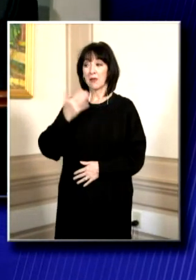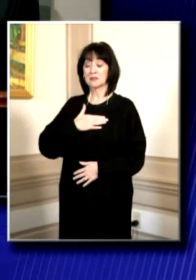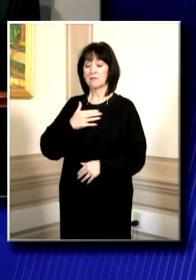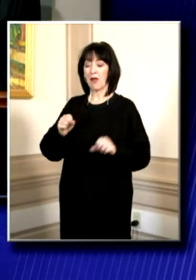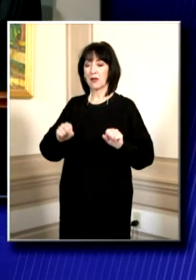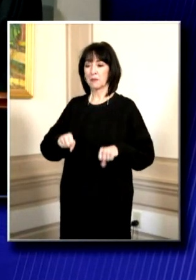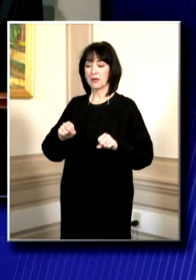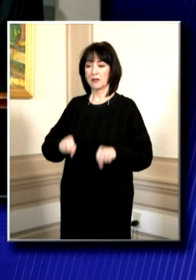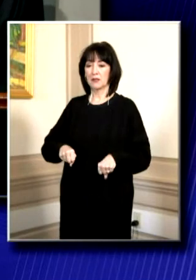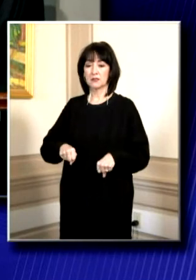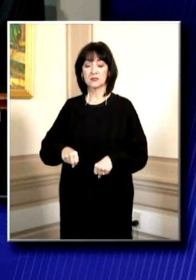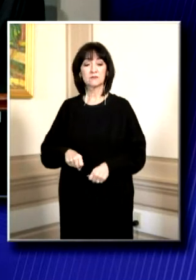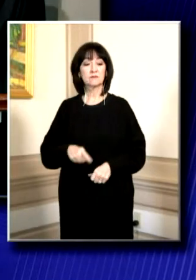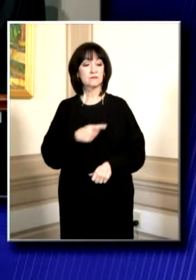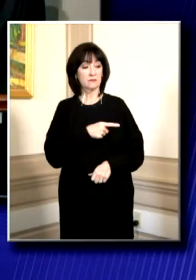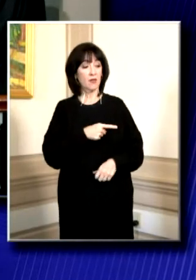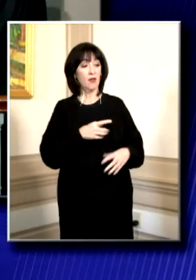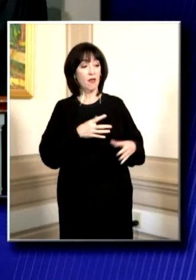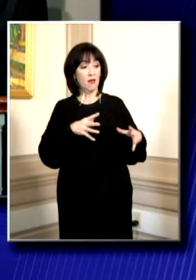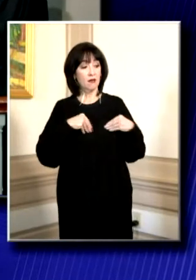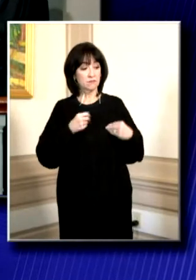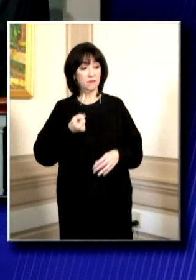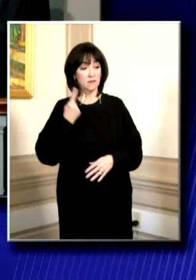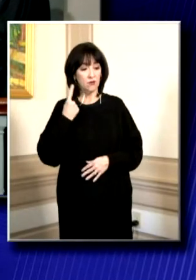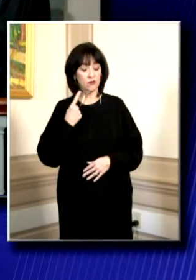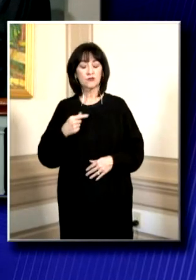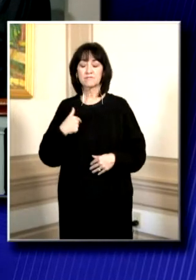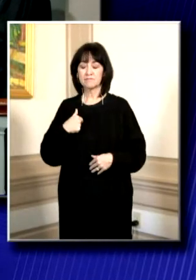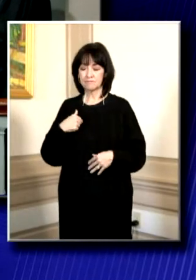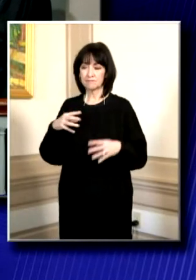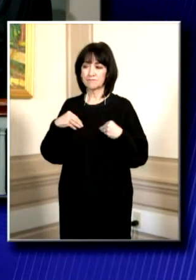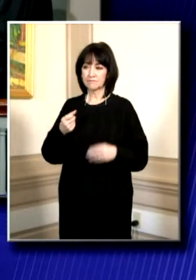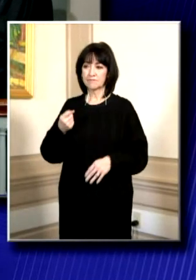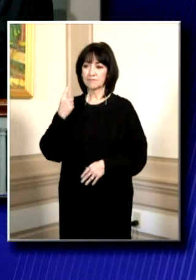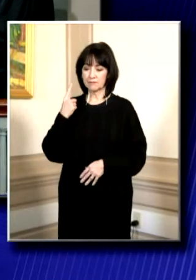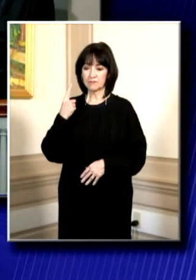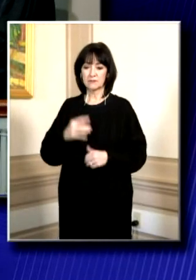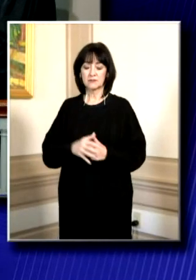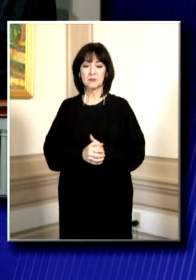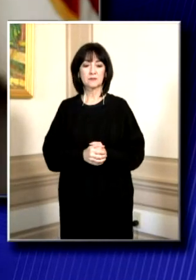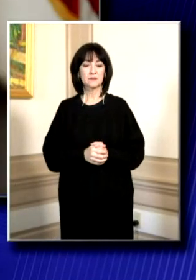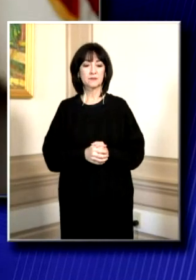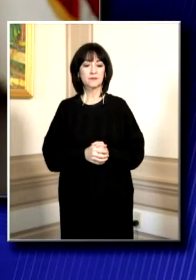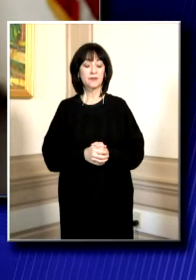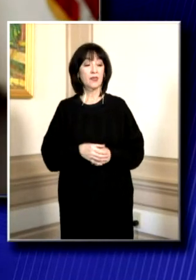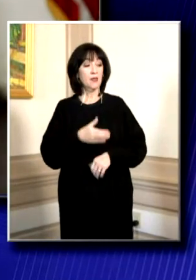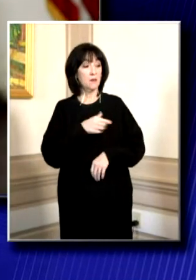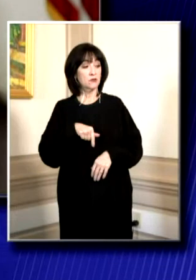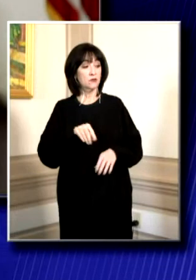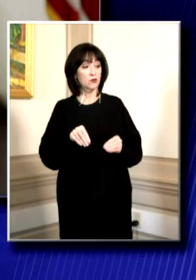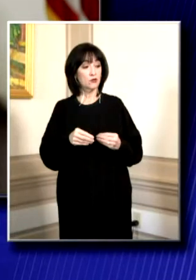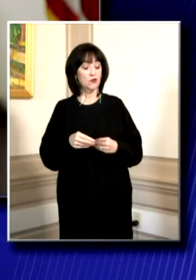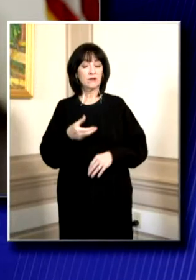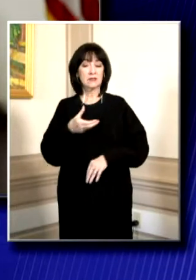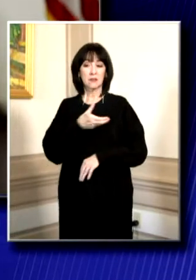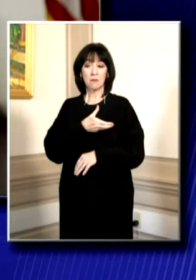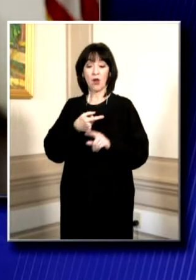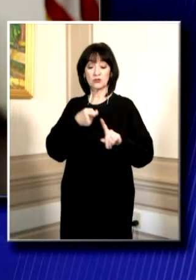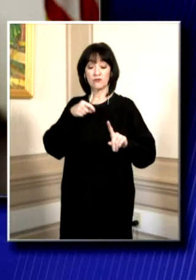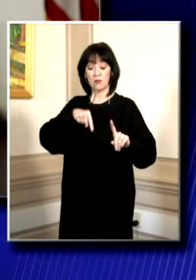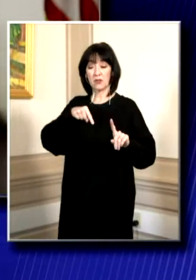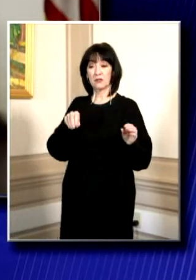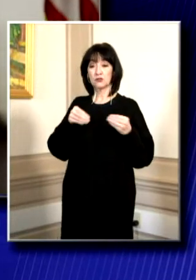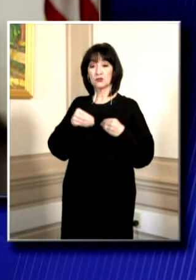ability, freely acknowledging freely acknowledging that the powers of this office that the powers of this office flow from